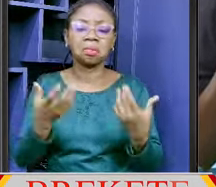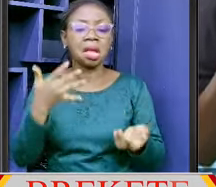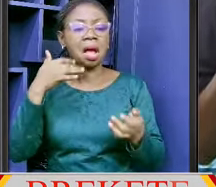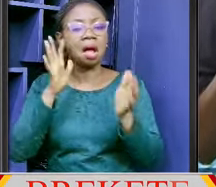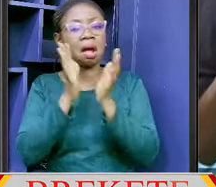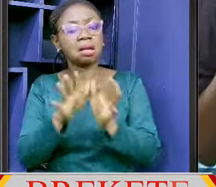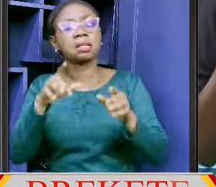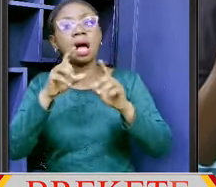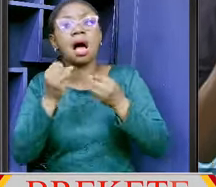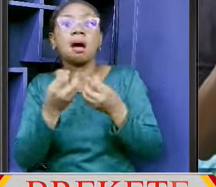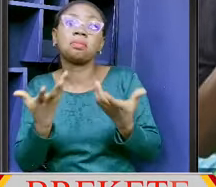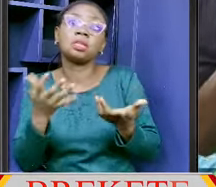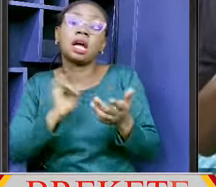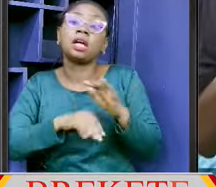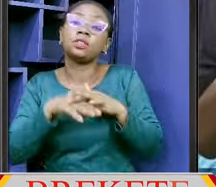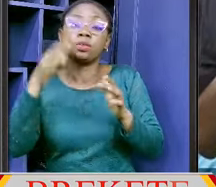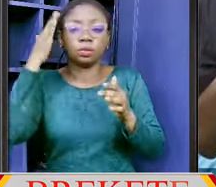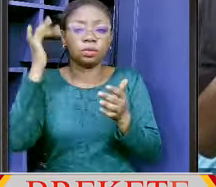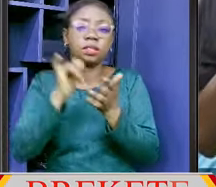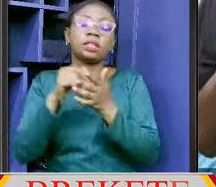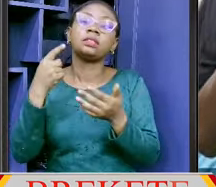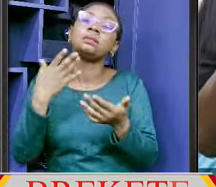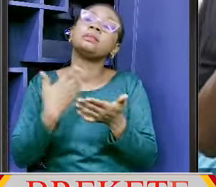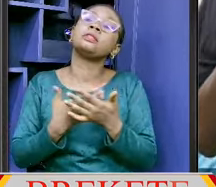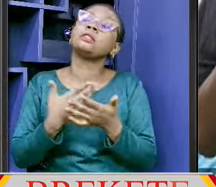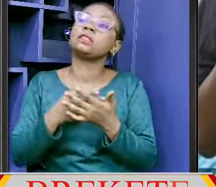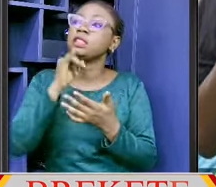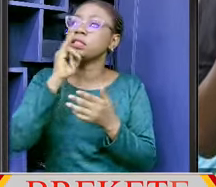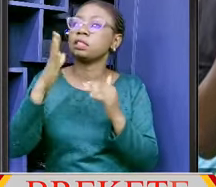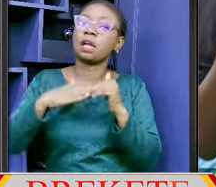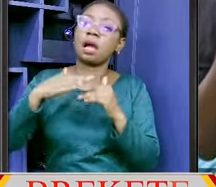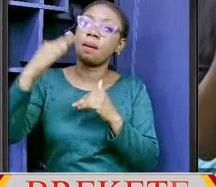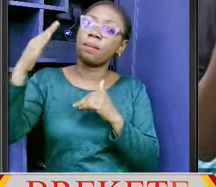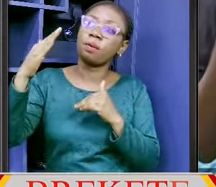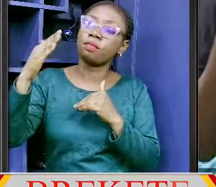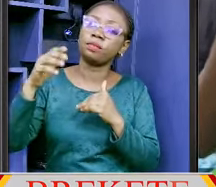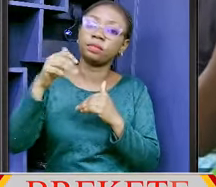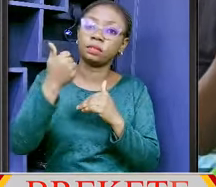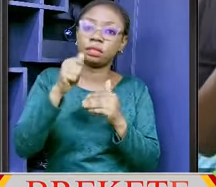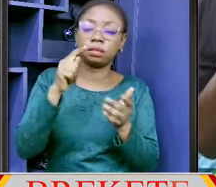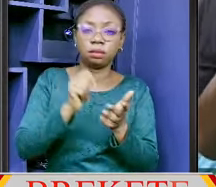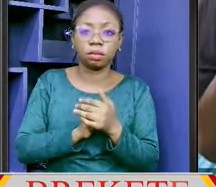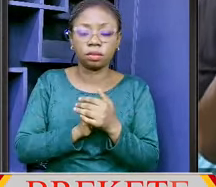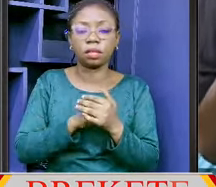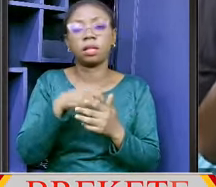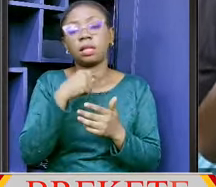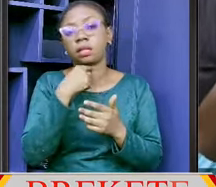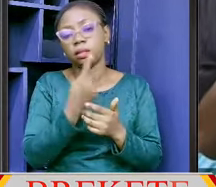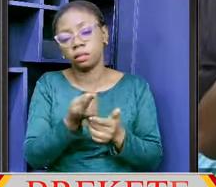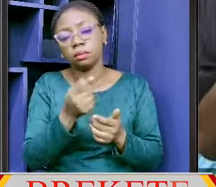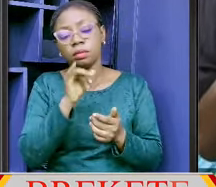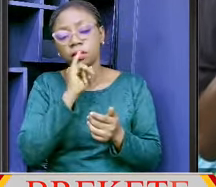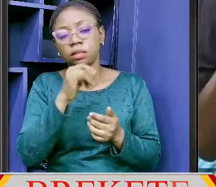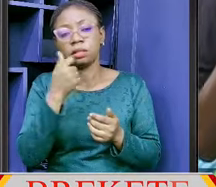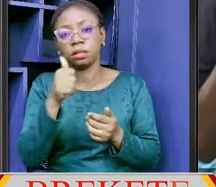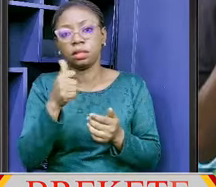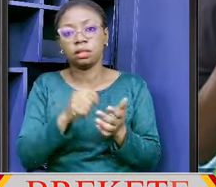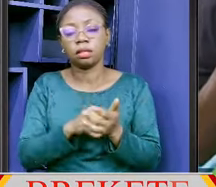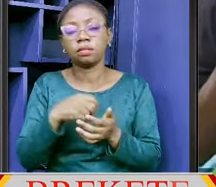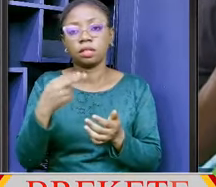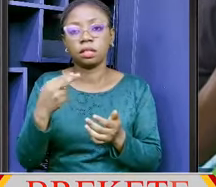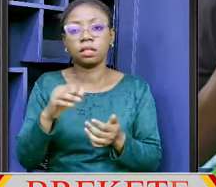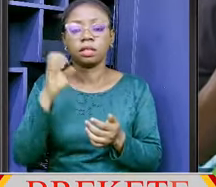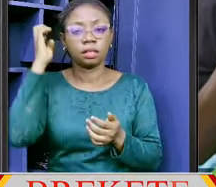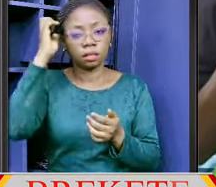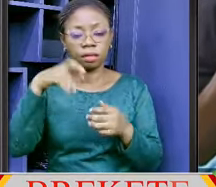much. I did not even know that the money is above 10,000. I now told him it's 10,000. He now send